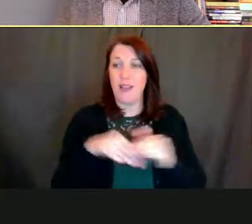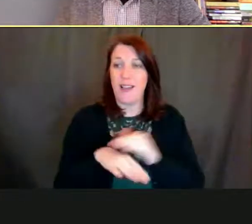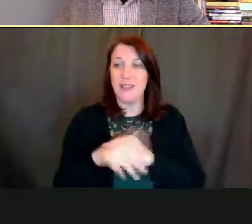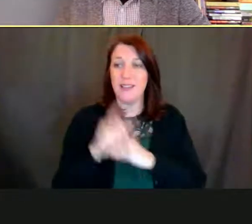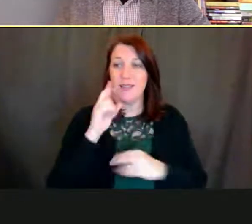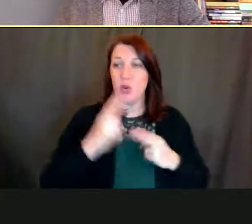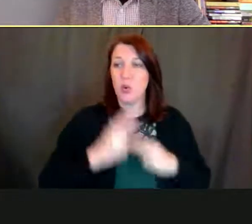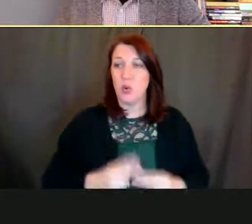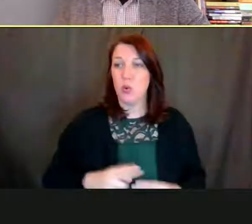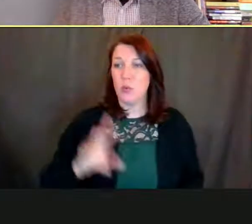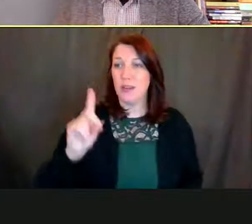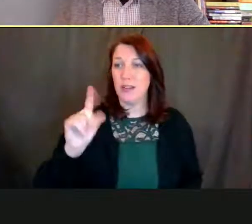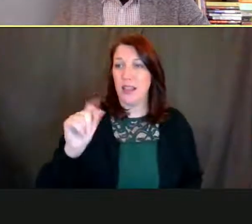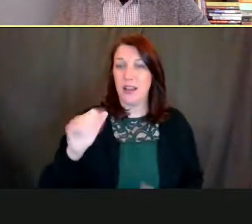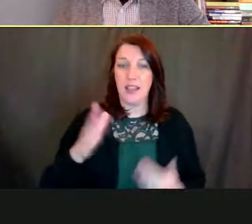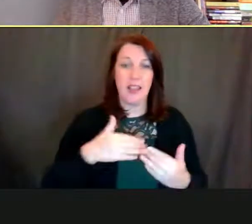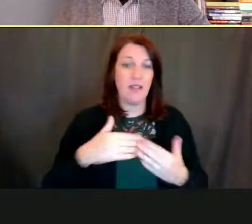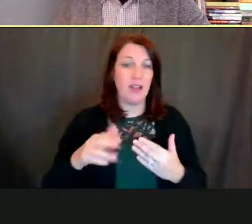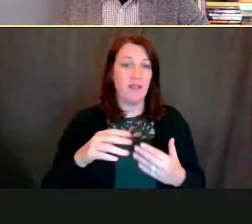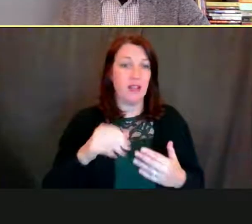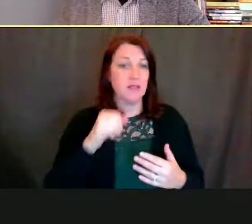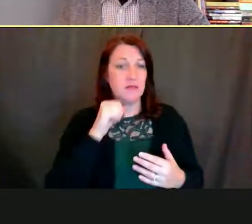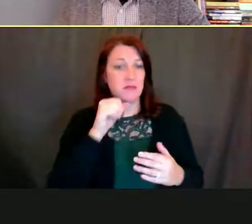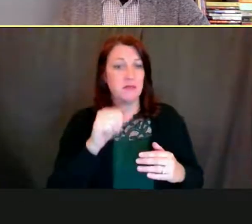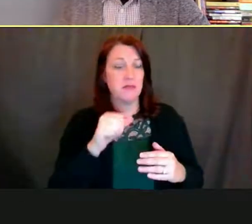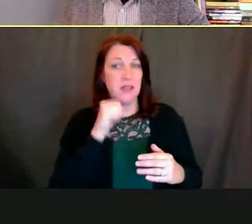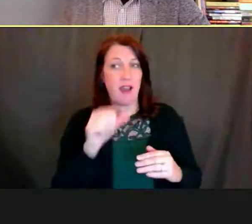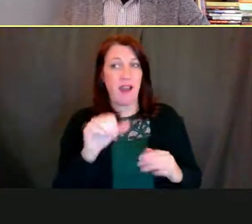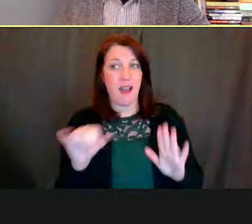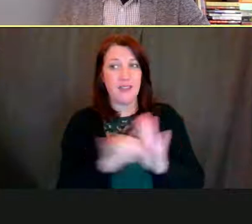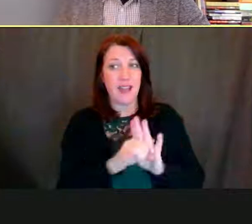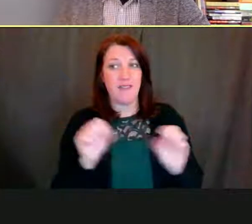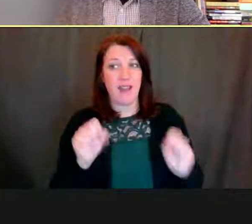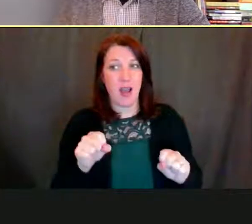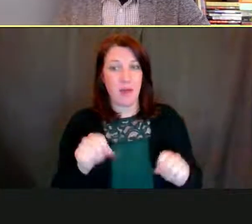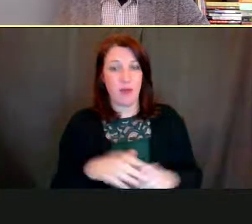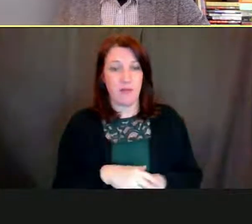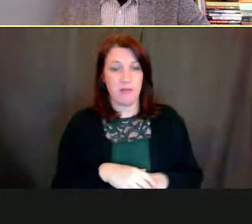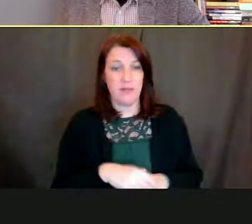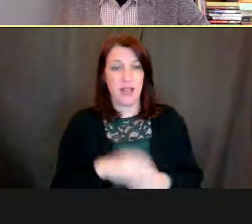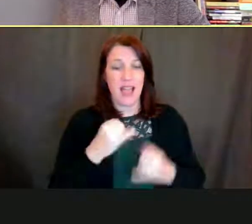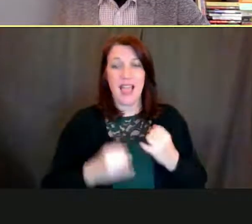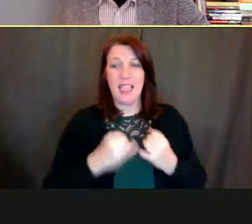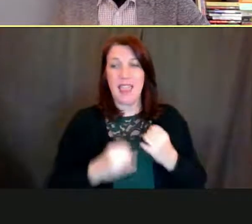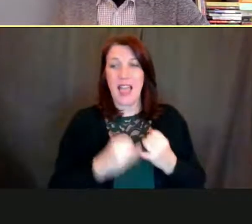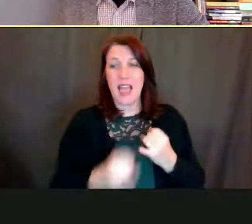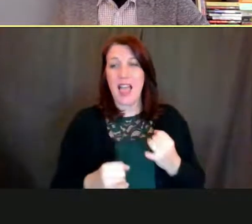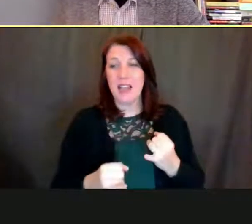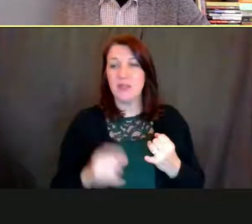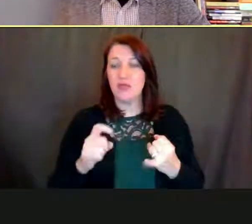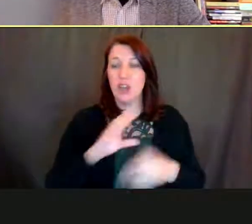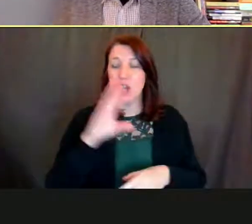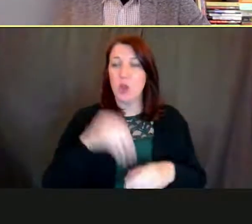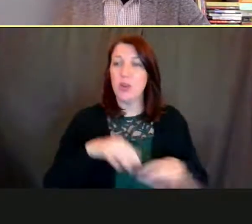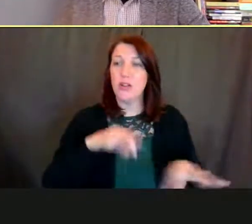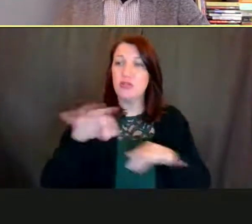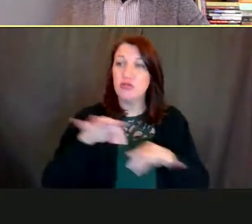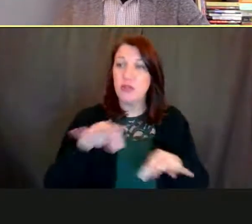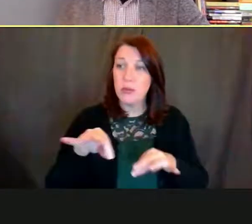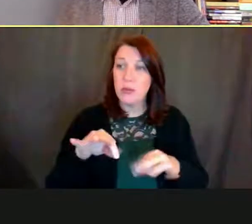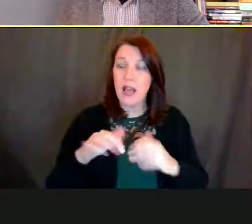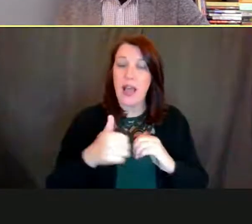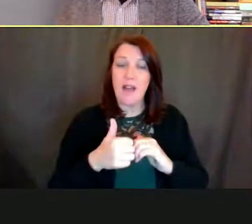data, even if it's de-identified. And last, the sort of final element should include a description of